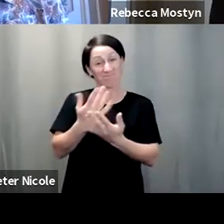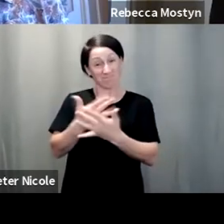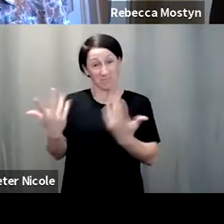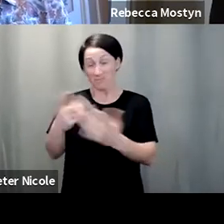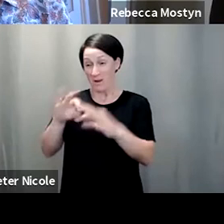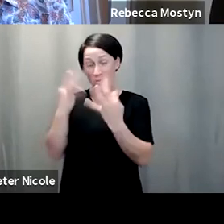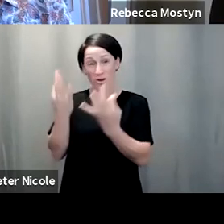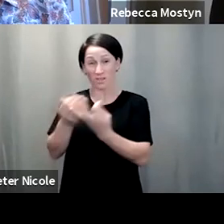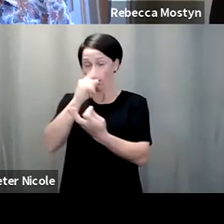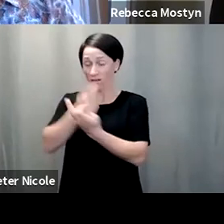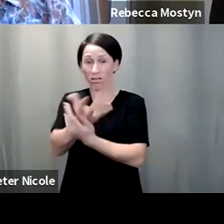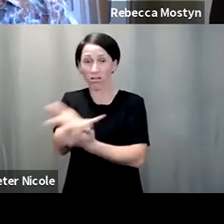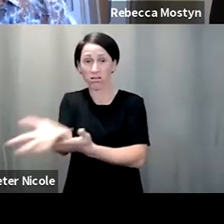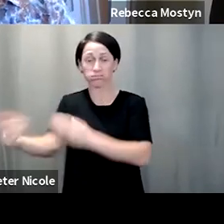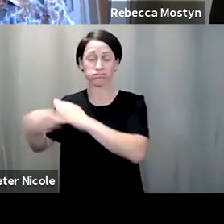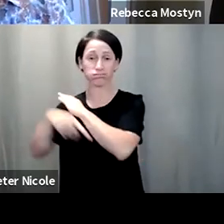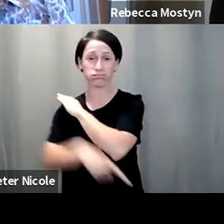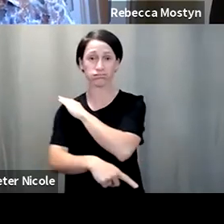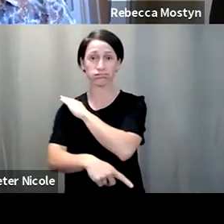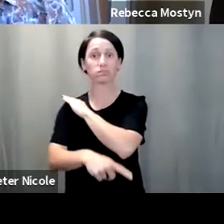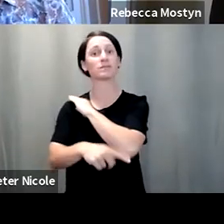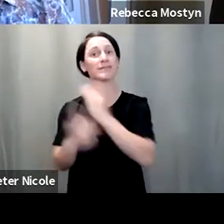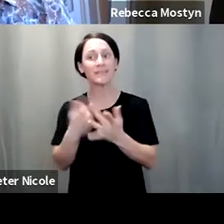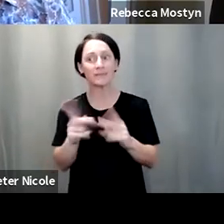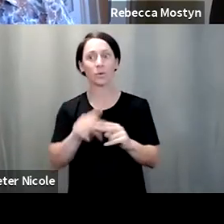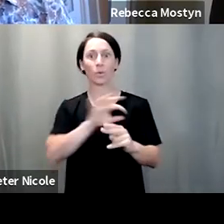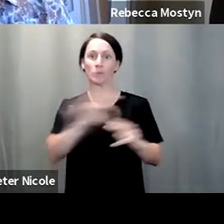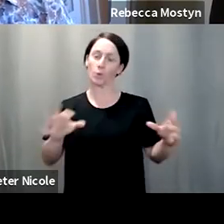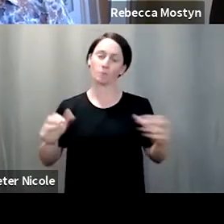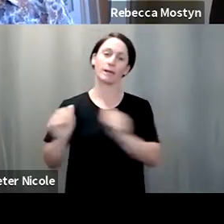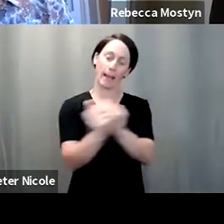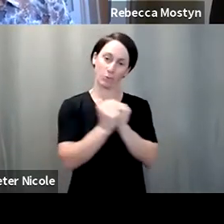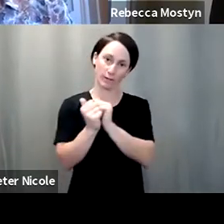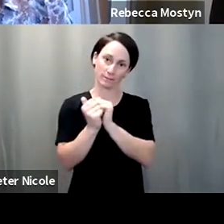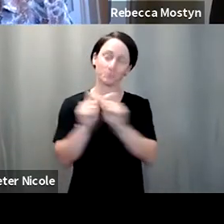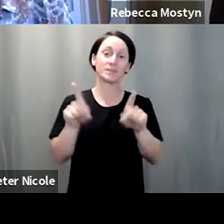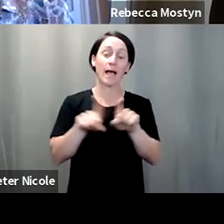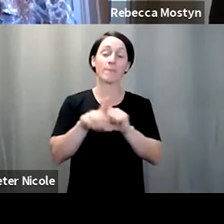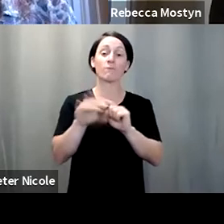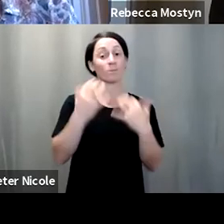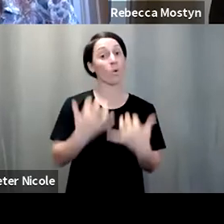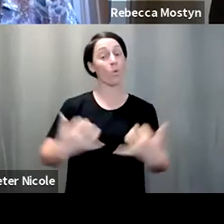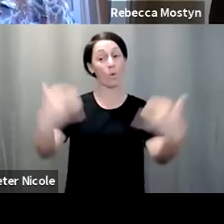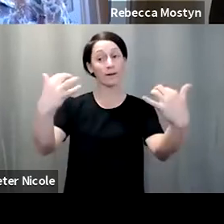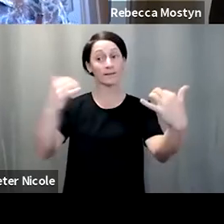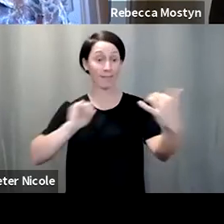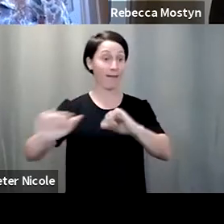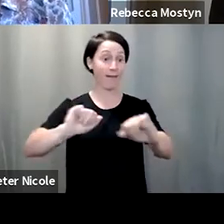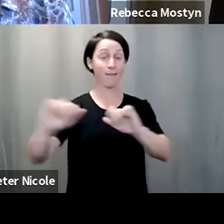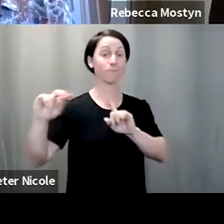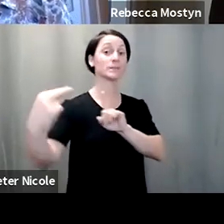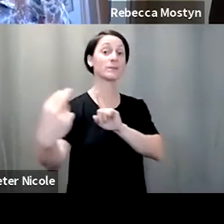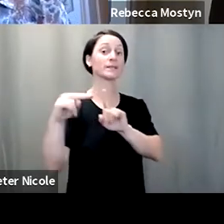better, don't we? And I know that from the audience perspective, exactly, you know, which platform they're consuming